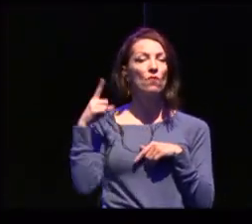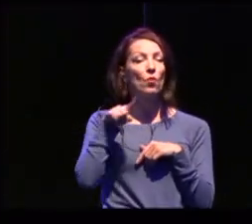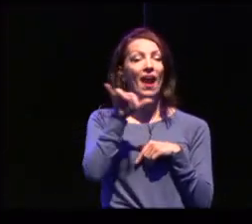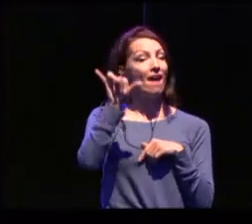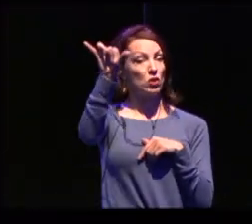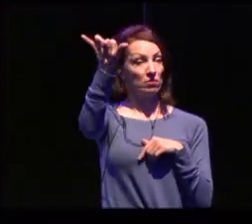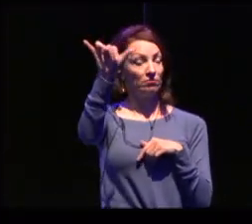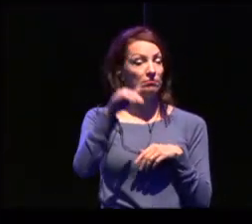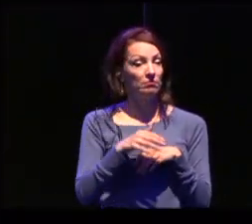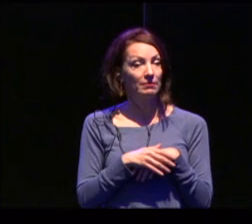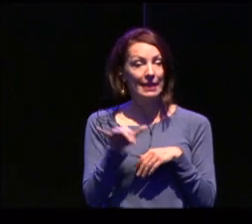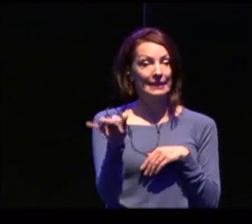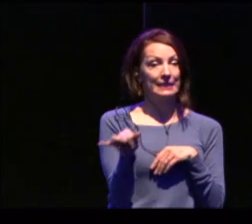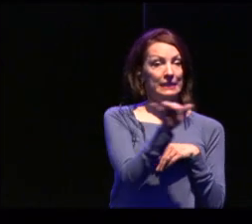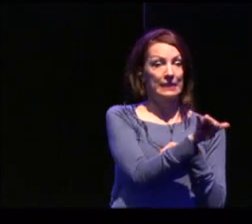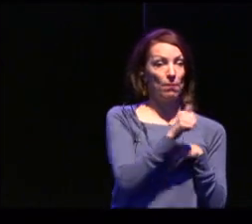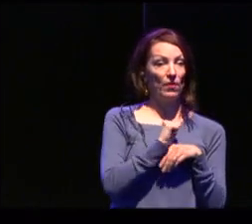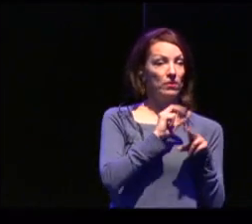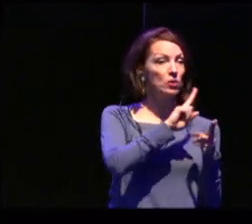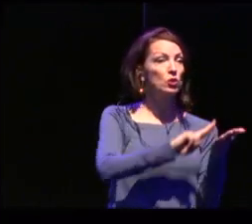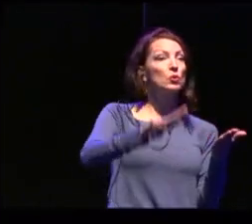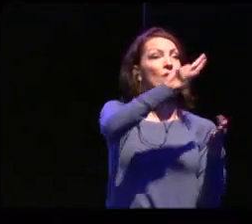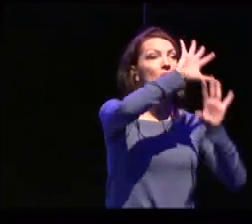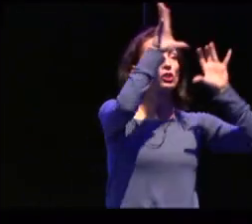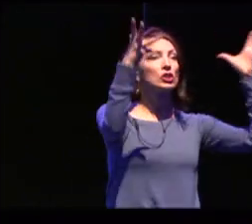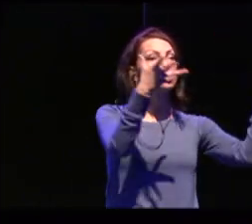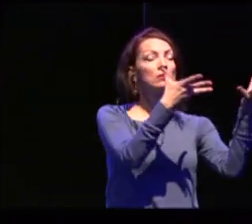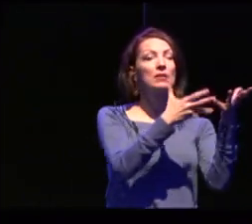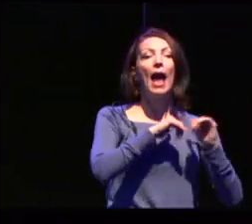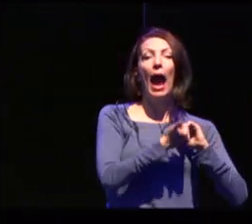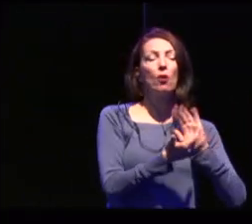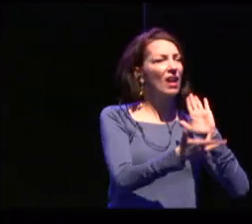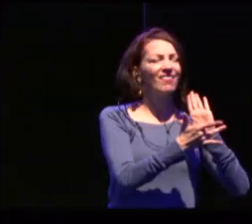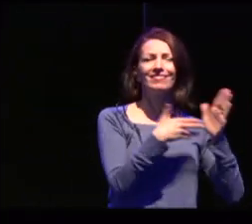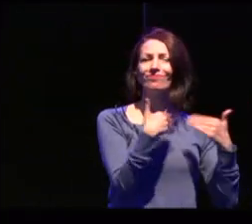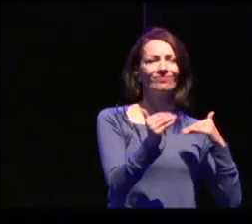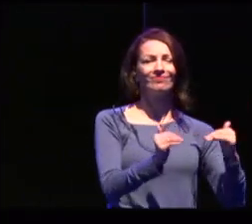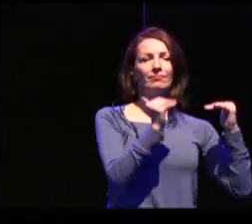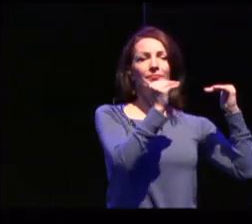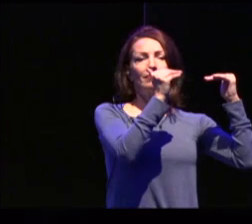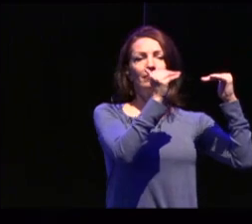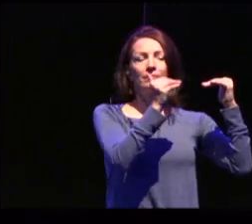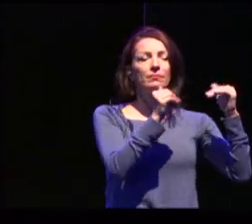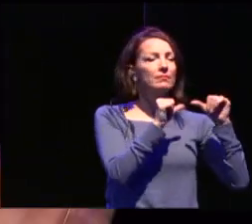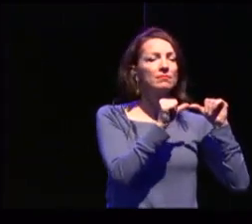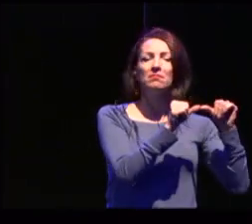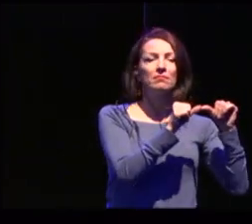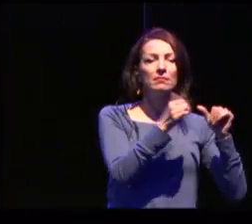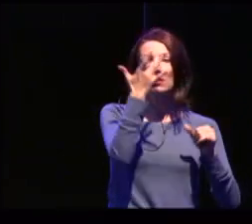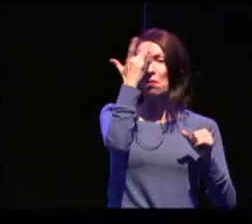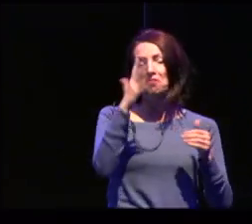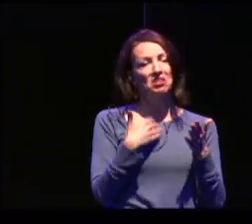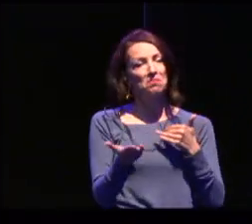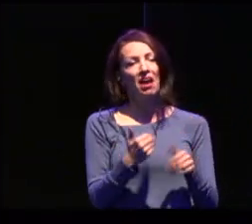of the integrity of the universe stands, regardless of how technologically advanced it may be or how smart people